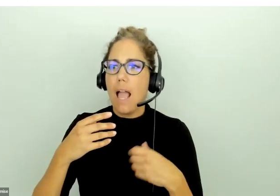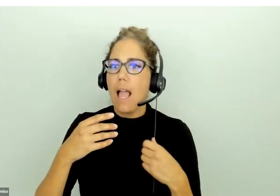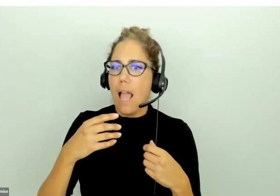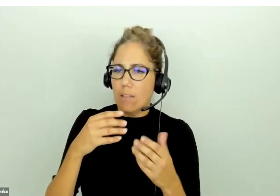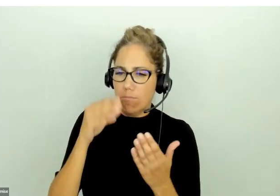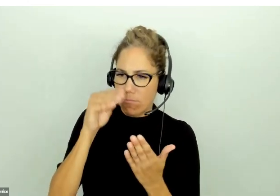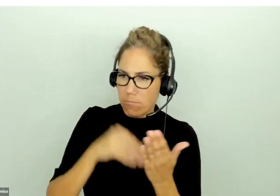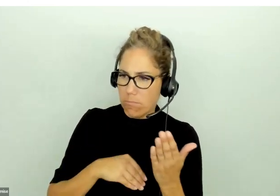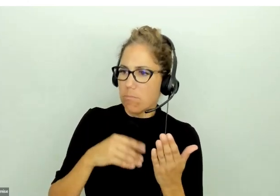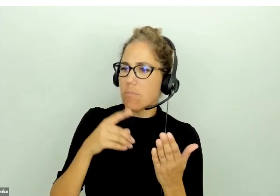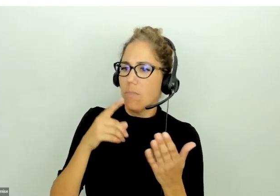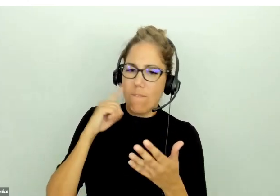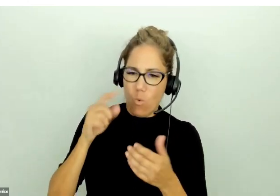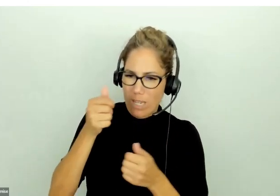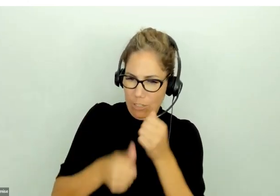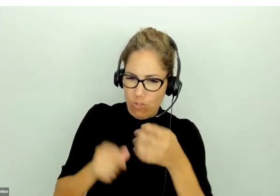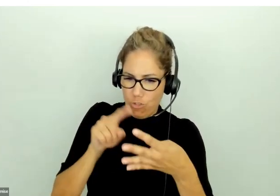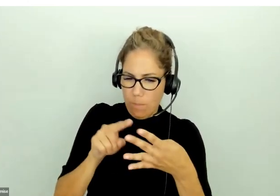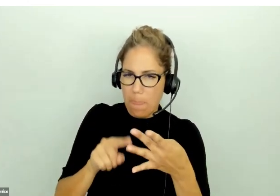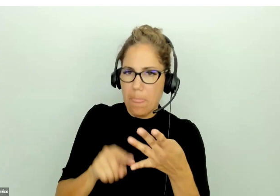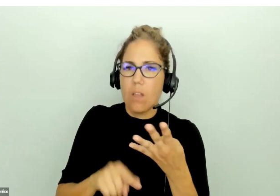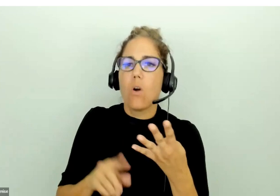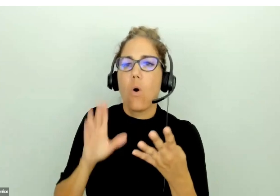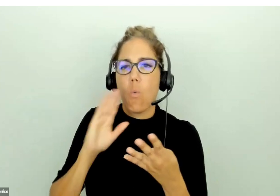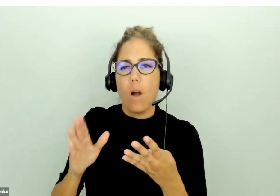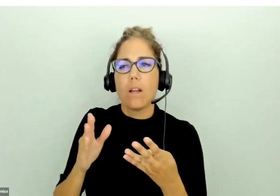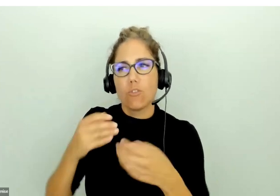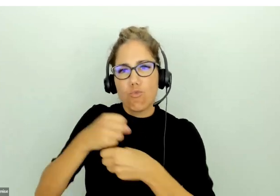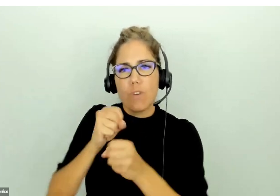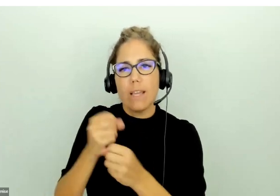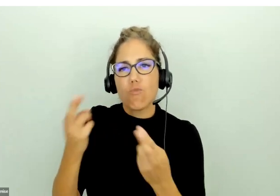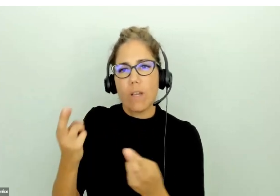with each domain. Next slide.